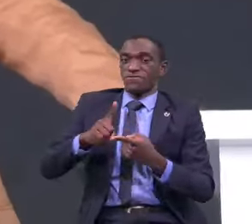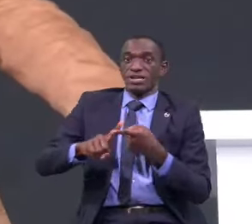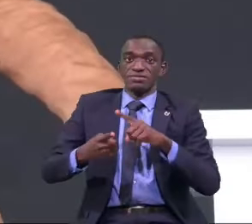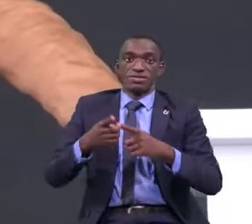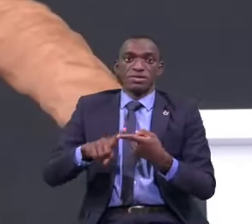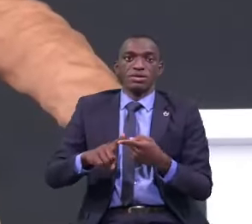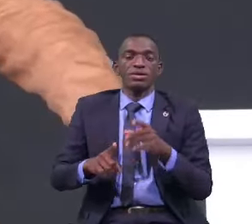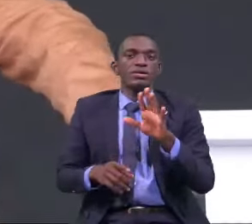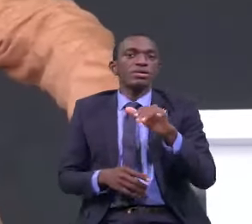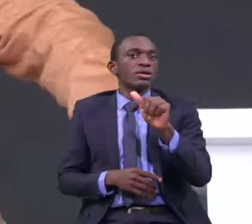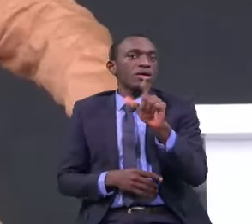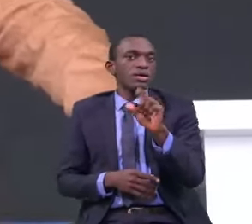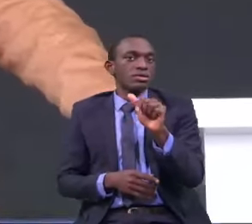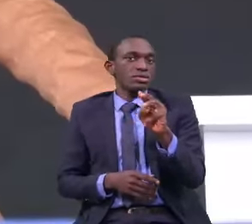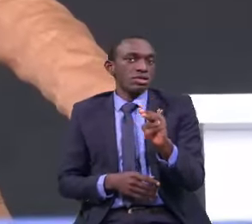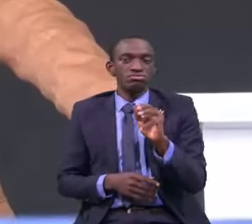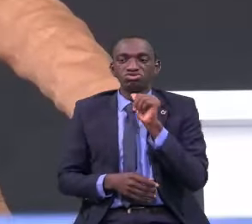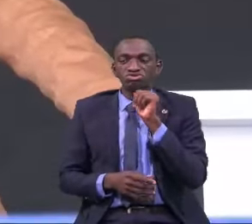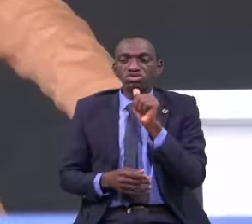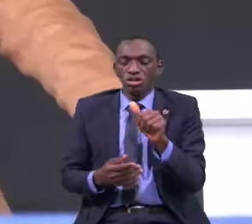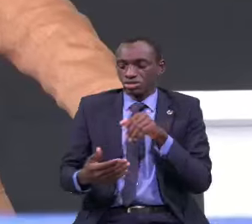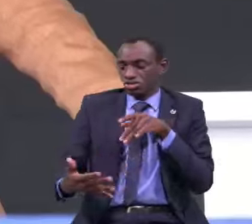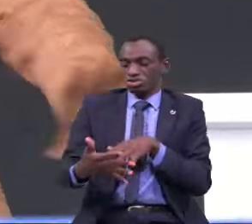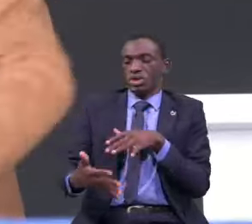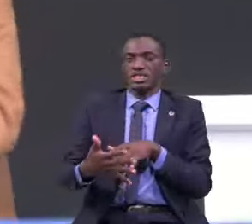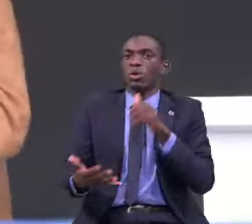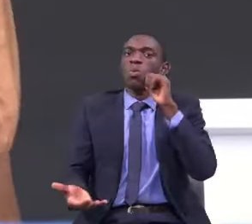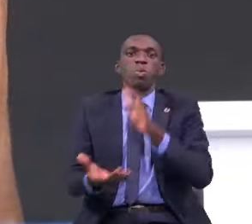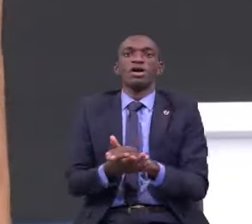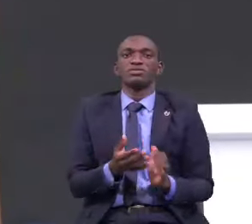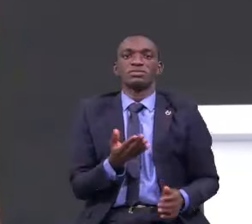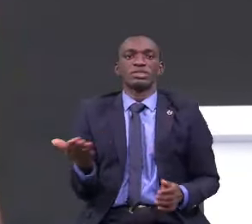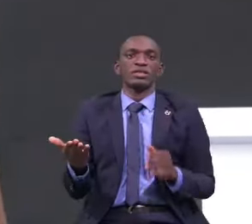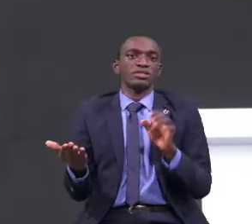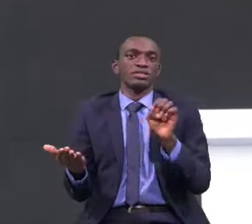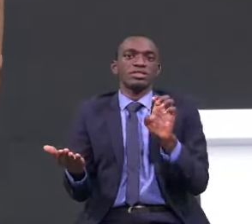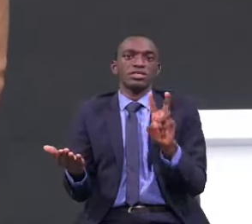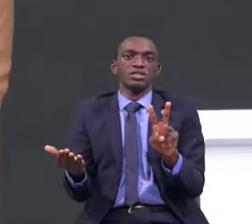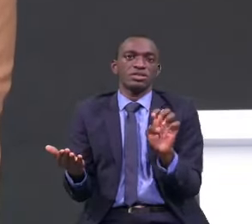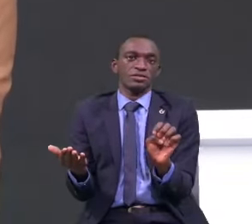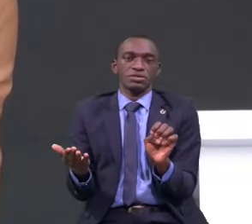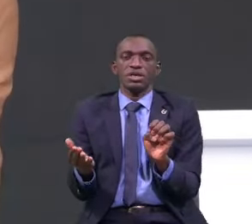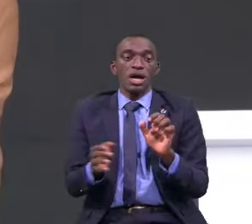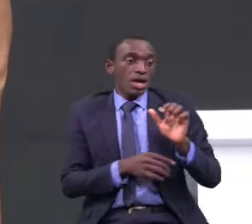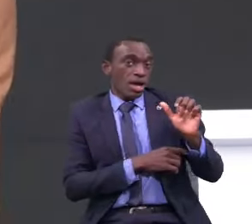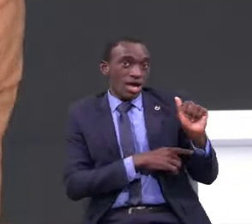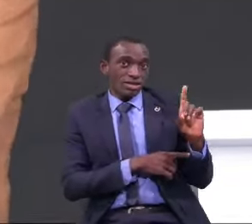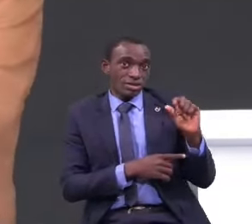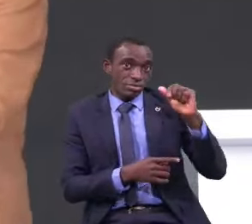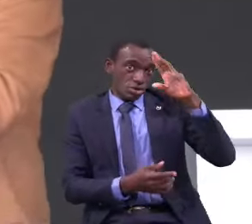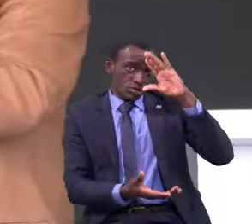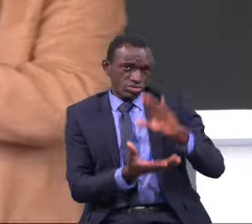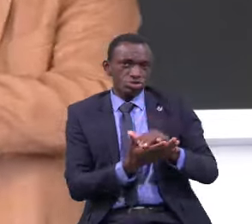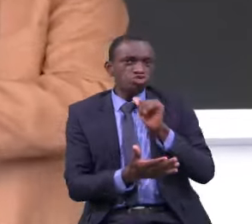Adam did not study Eve. And he didn't search what could come from Eve that